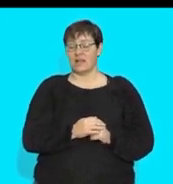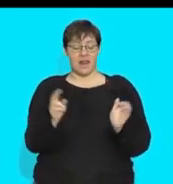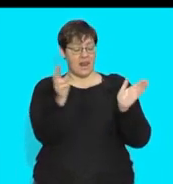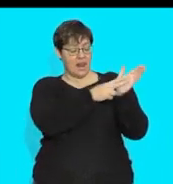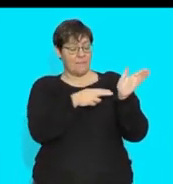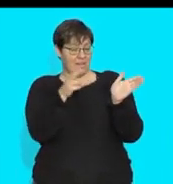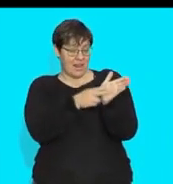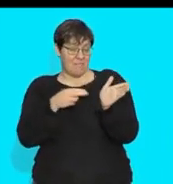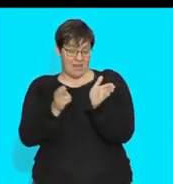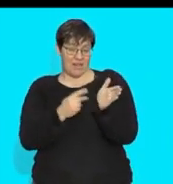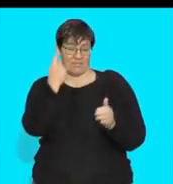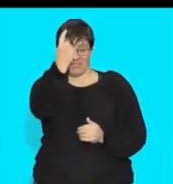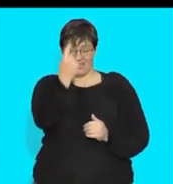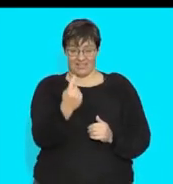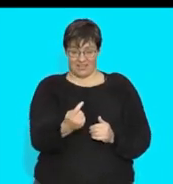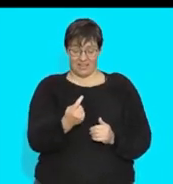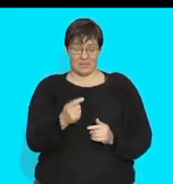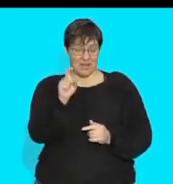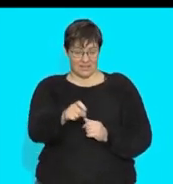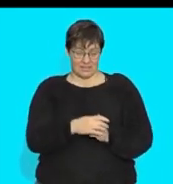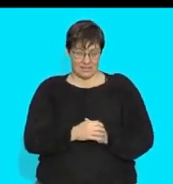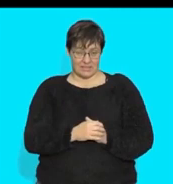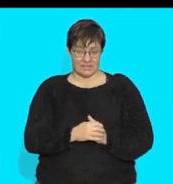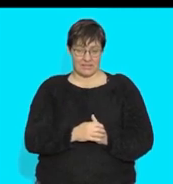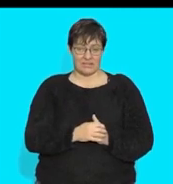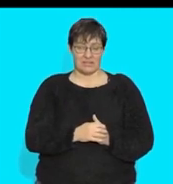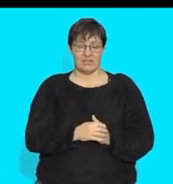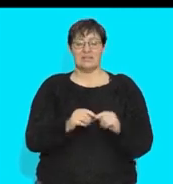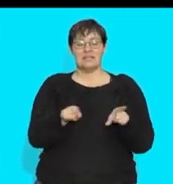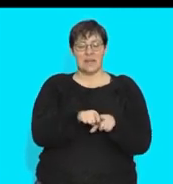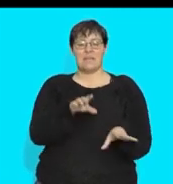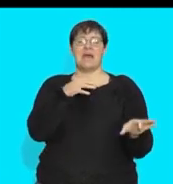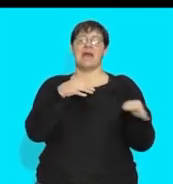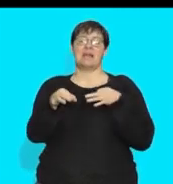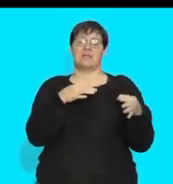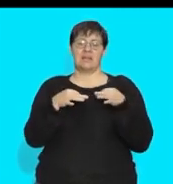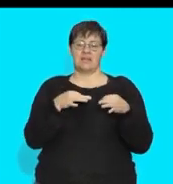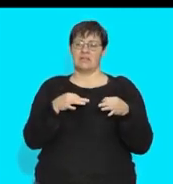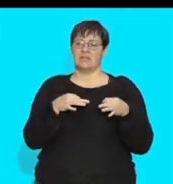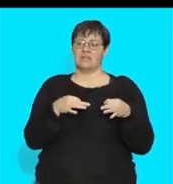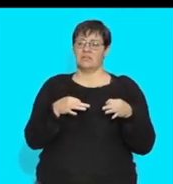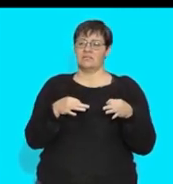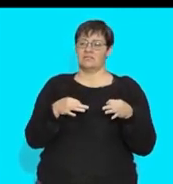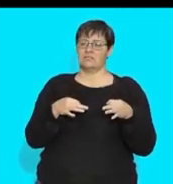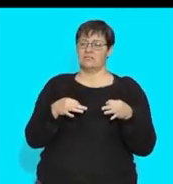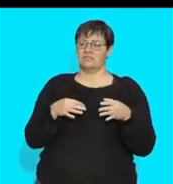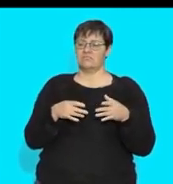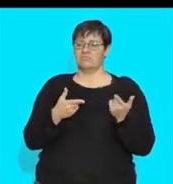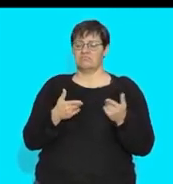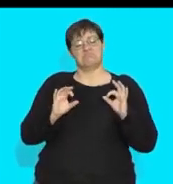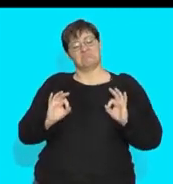to label this section as well as, all right, be able to describe how it is well, all